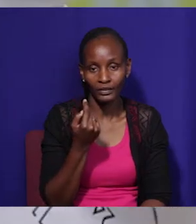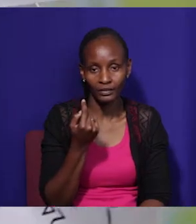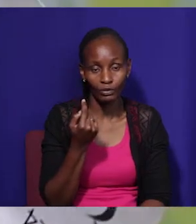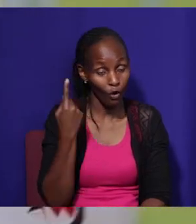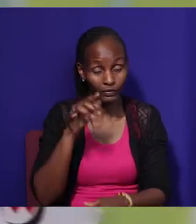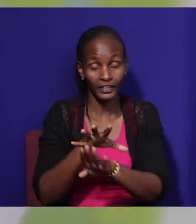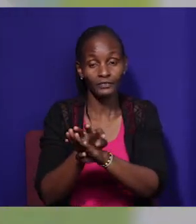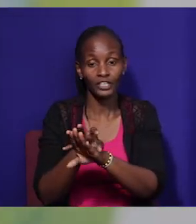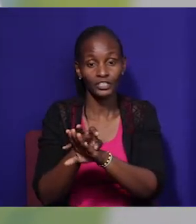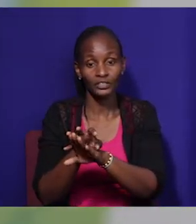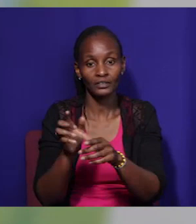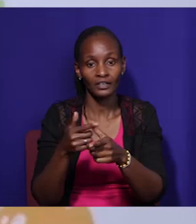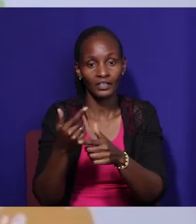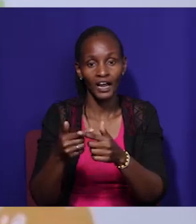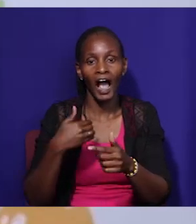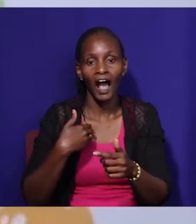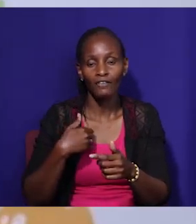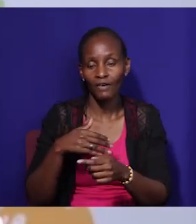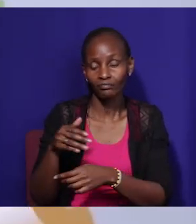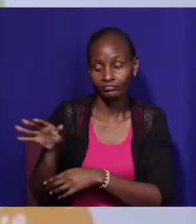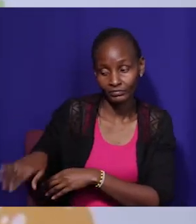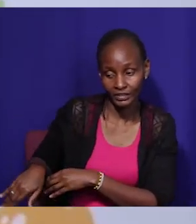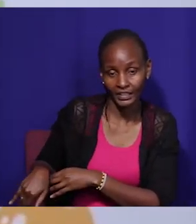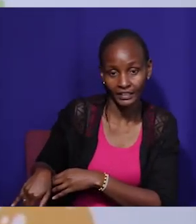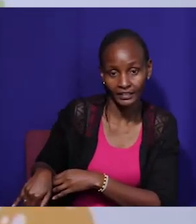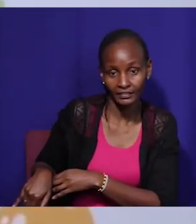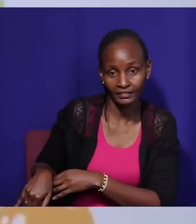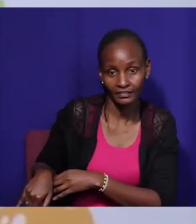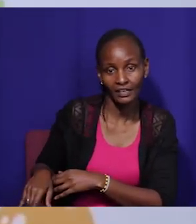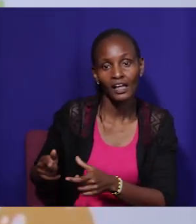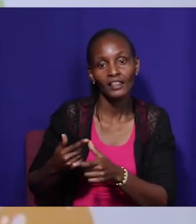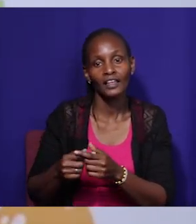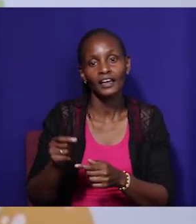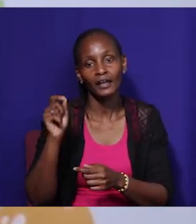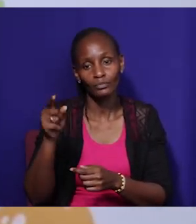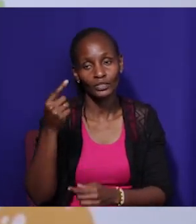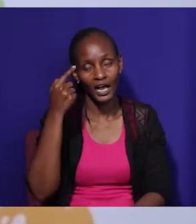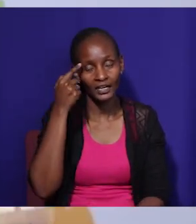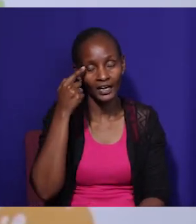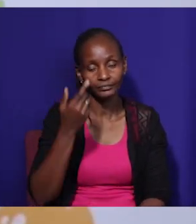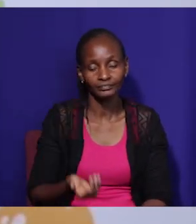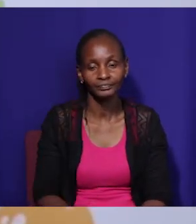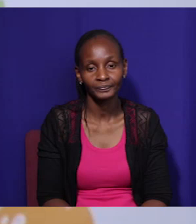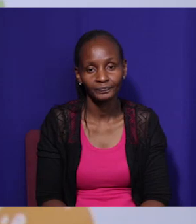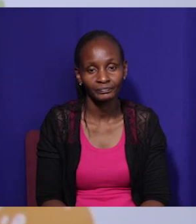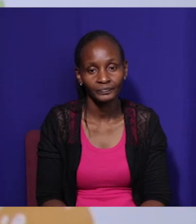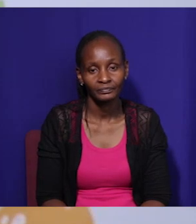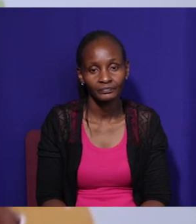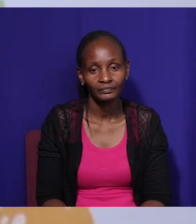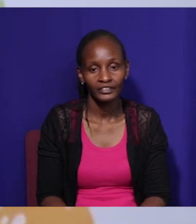other side, I have a tail, and then I put an eye. Let me show you one that's